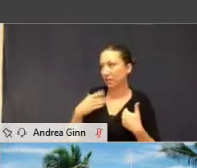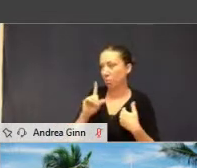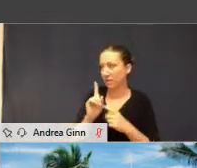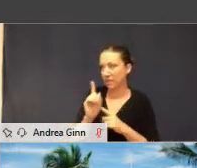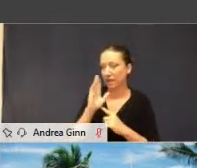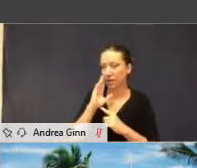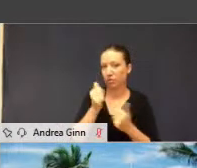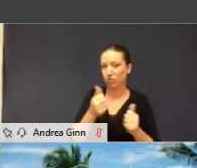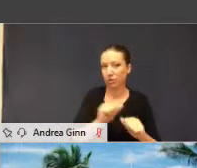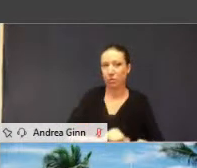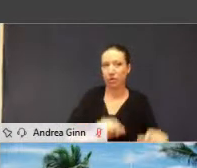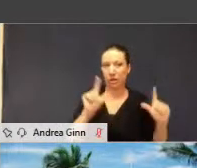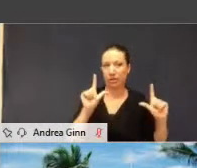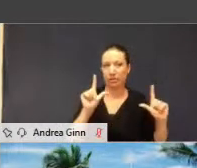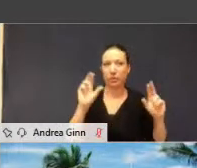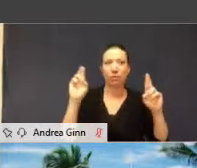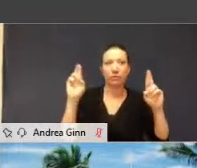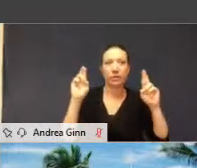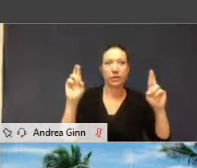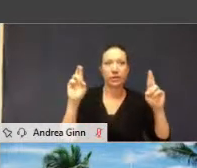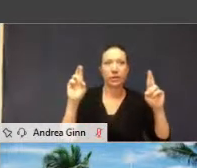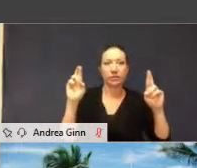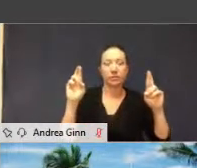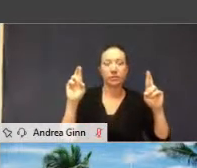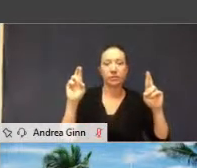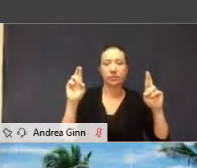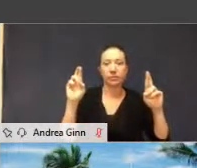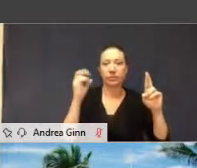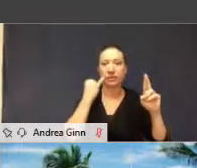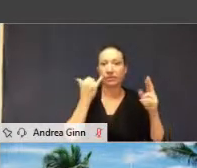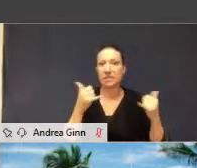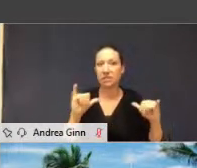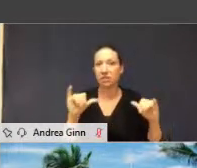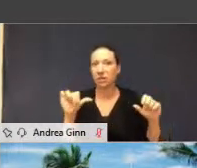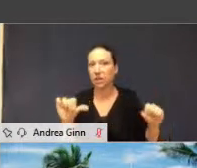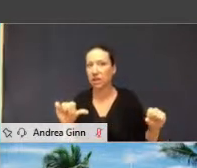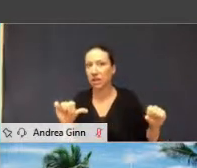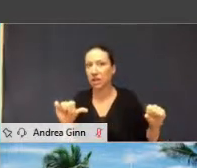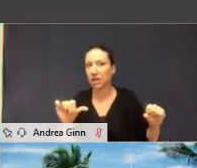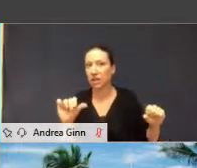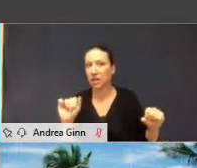up. If I, hopefully, Andrea, if I still have the ability to. You should have